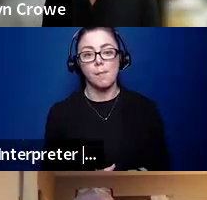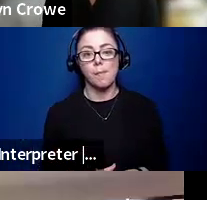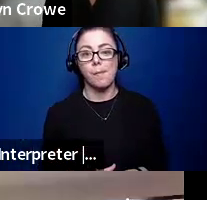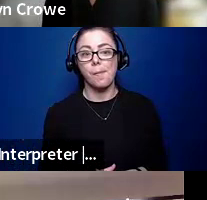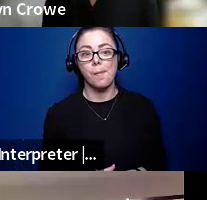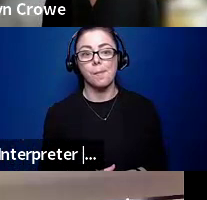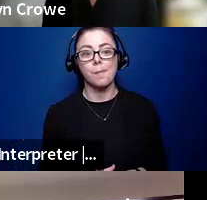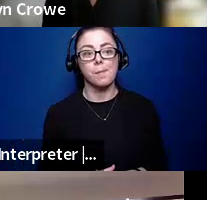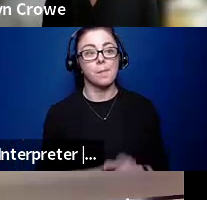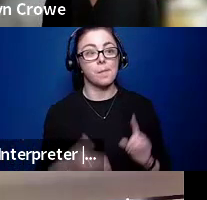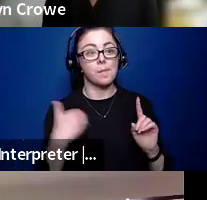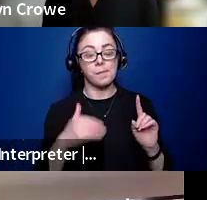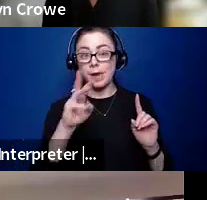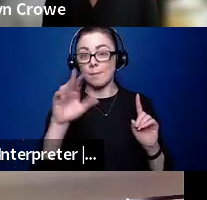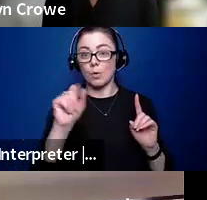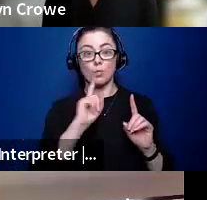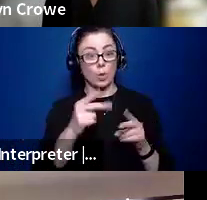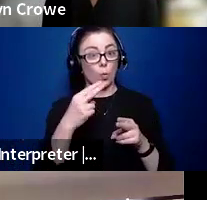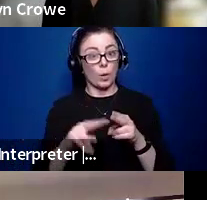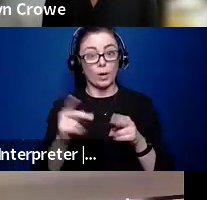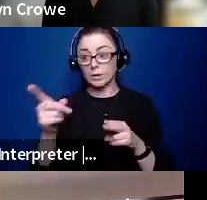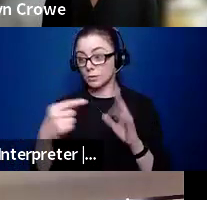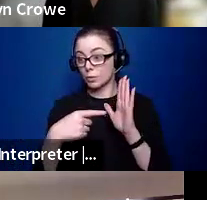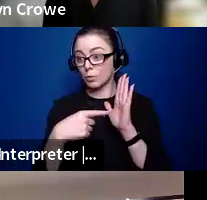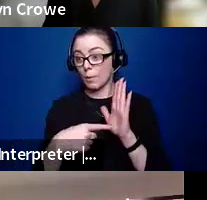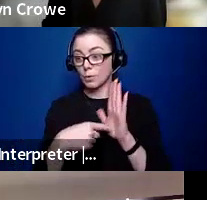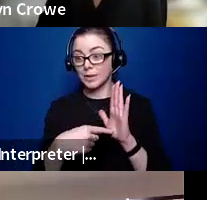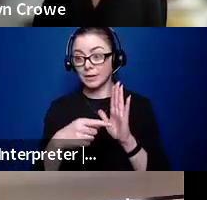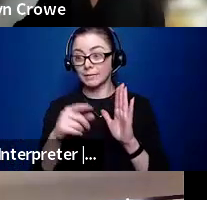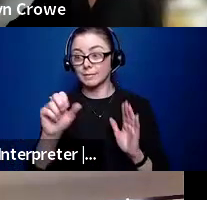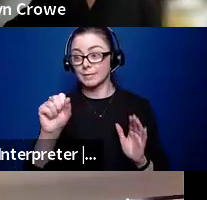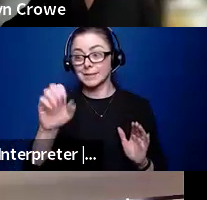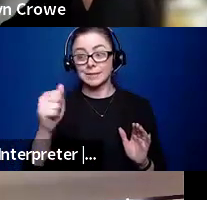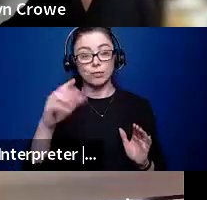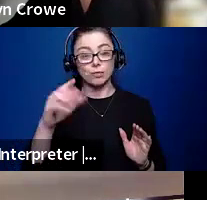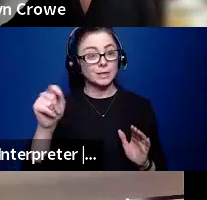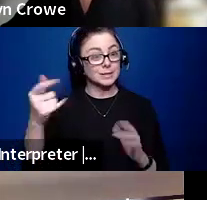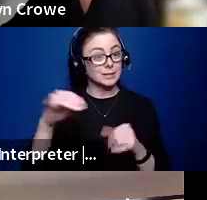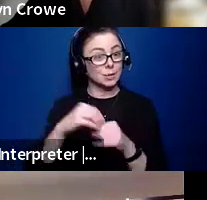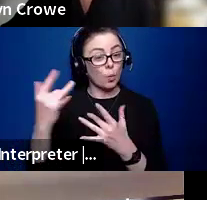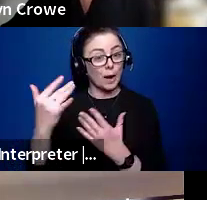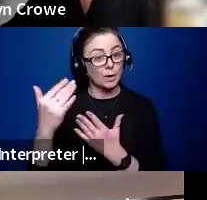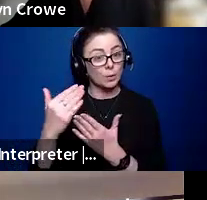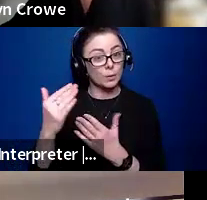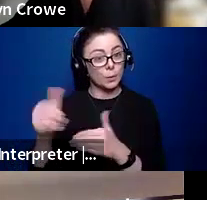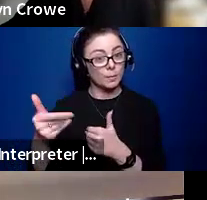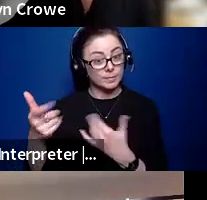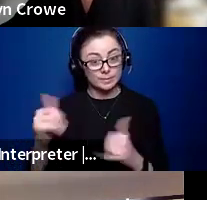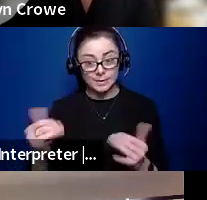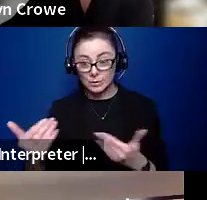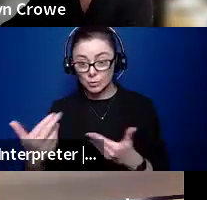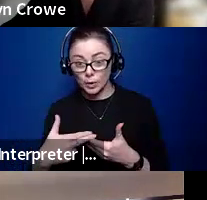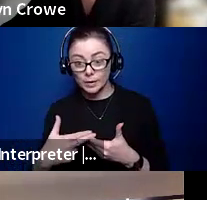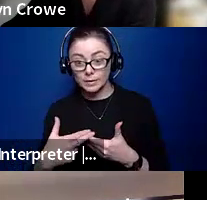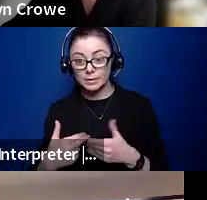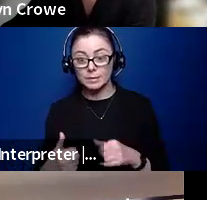Real quick before I get going though, did Representative Segrist make it in? Do we know? Anybody? I'll watch